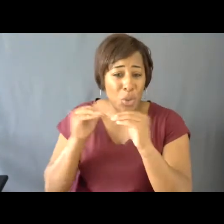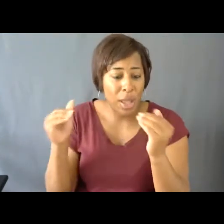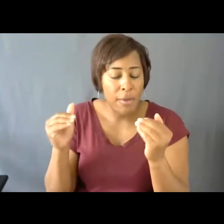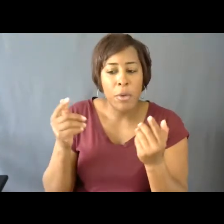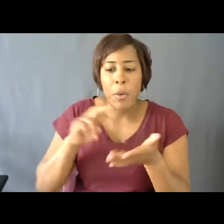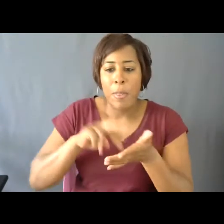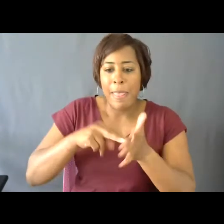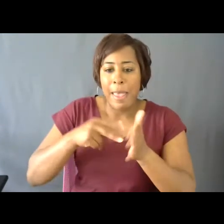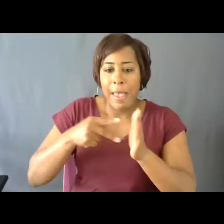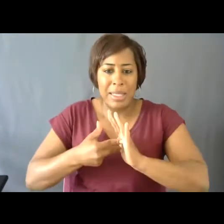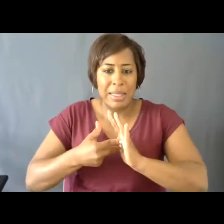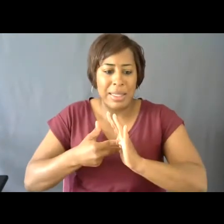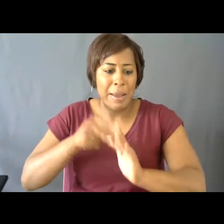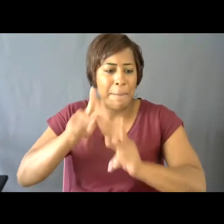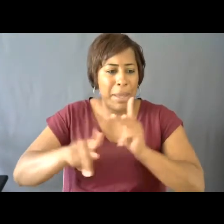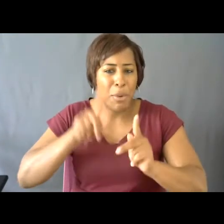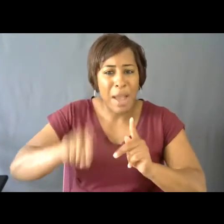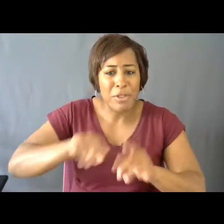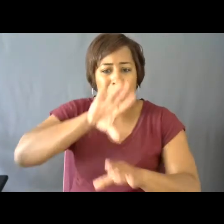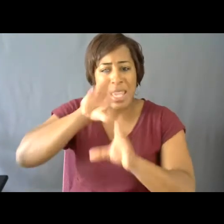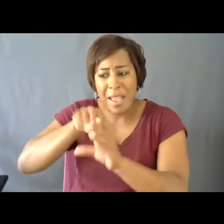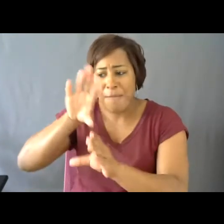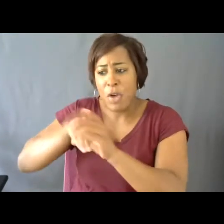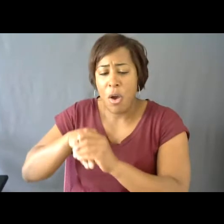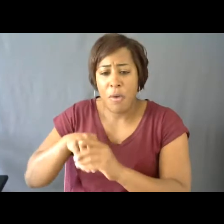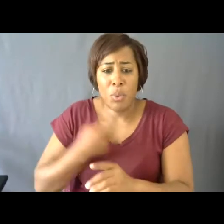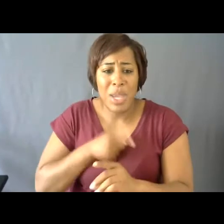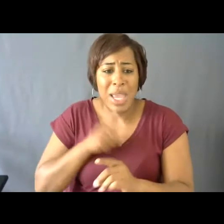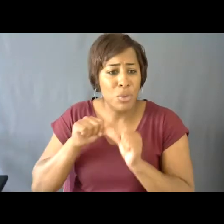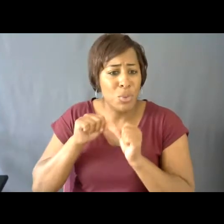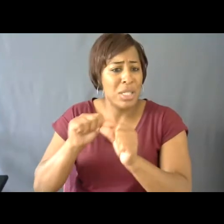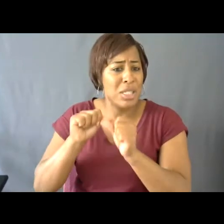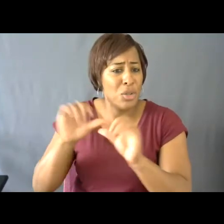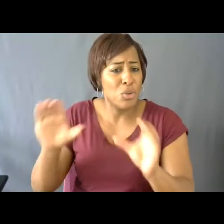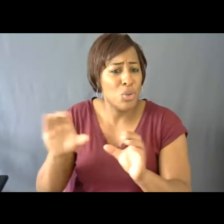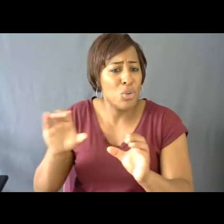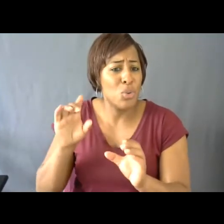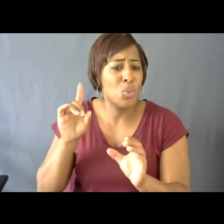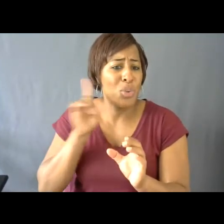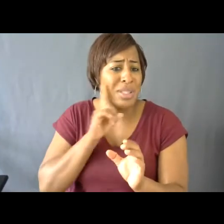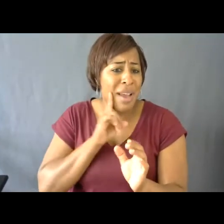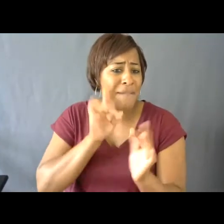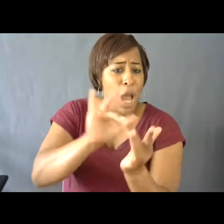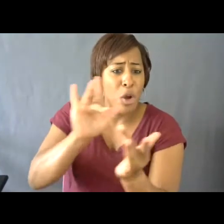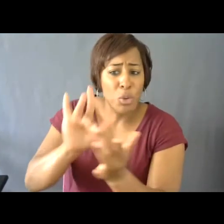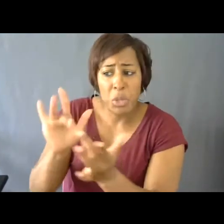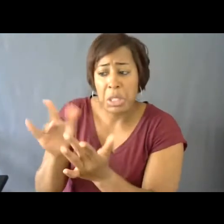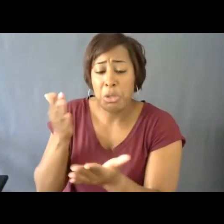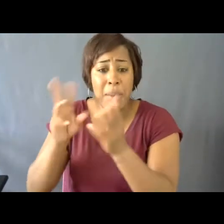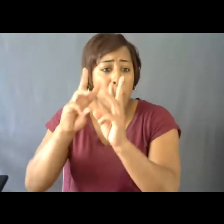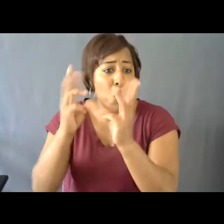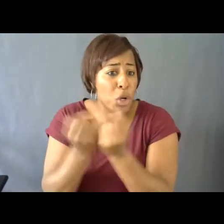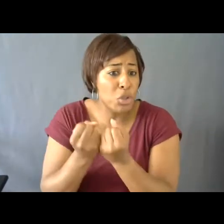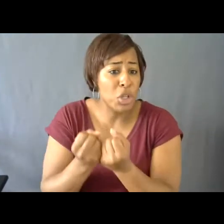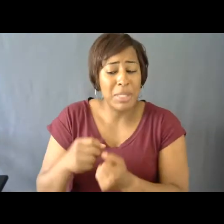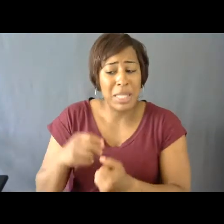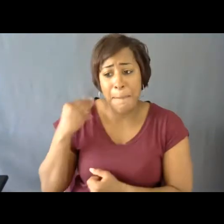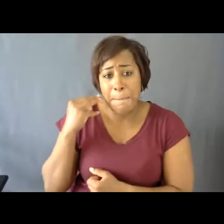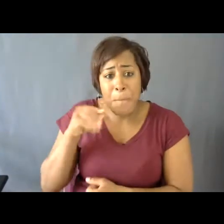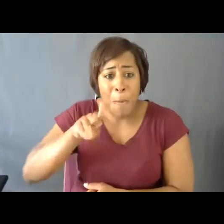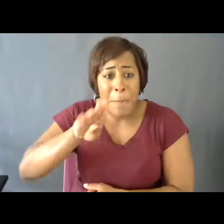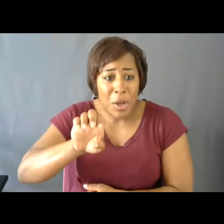with doing additional deaf outreach, weather workshops, whether it's in Mobile, where